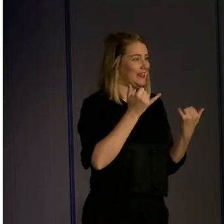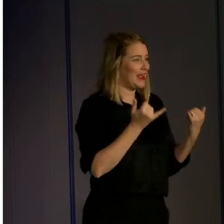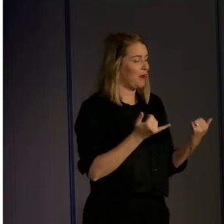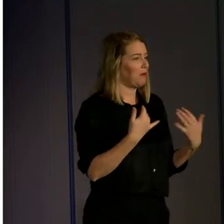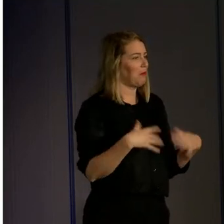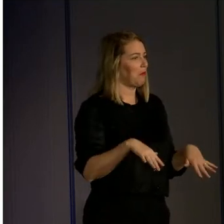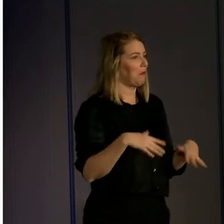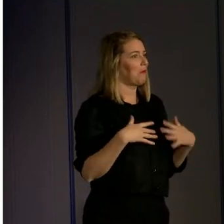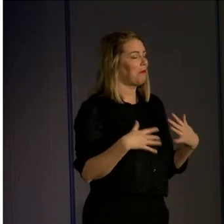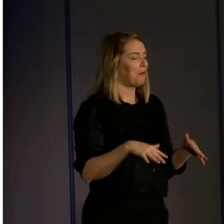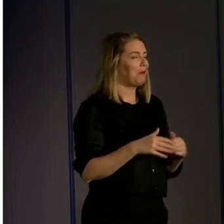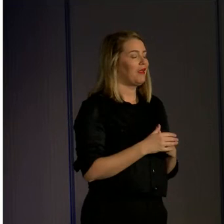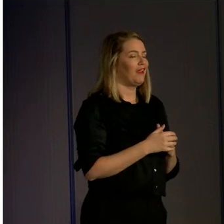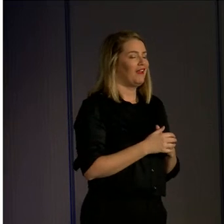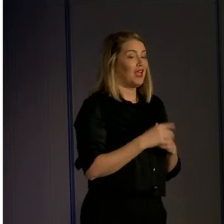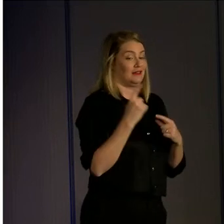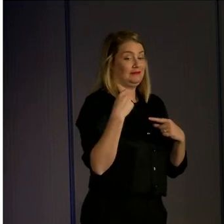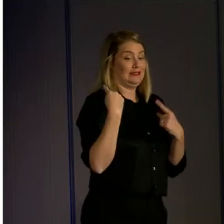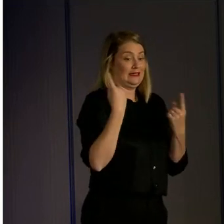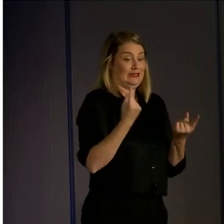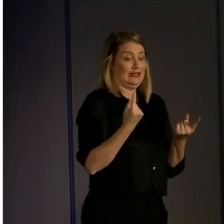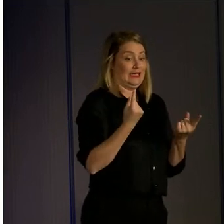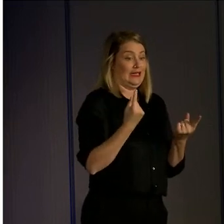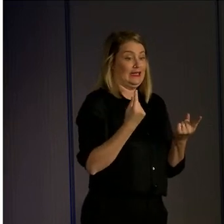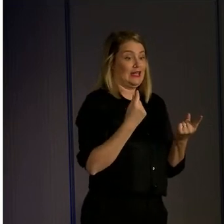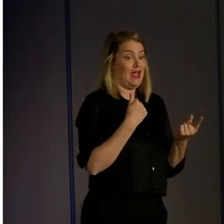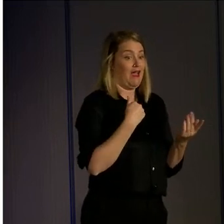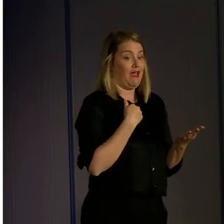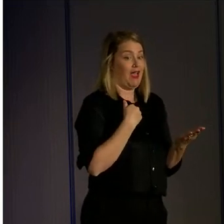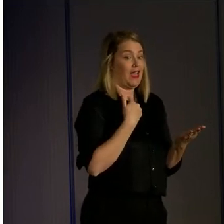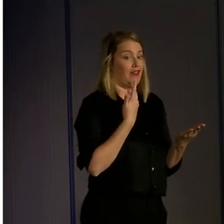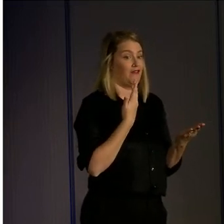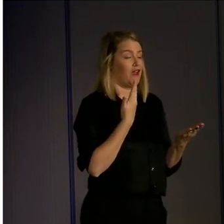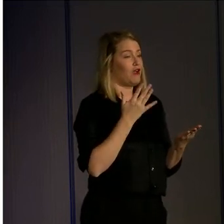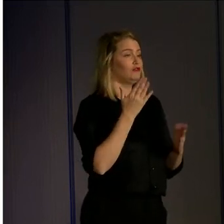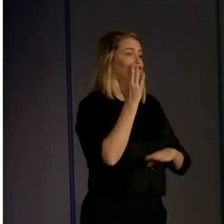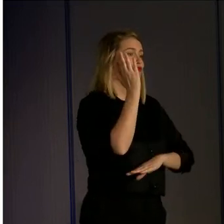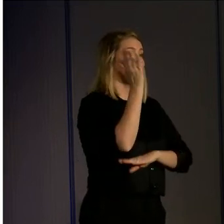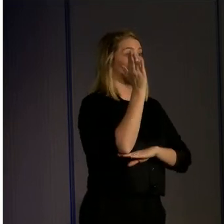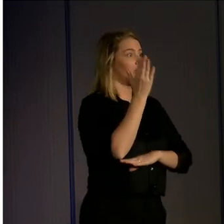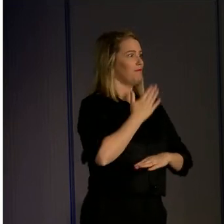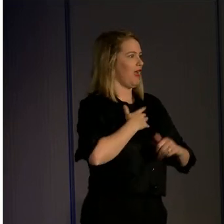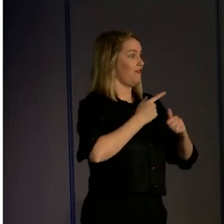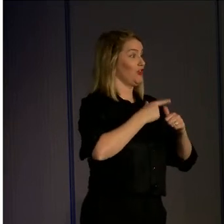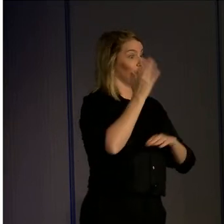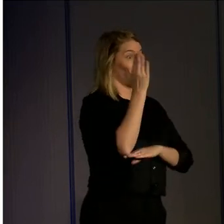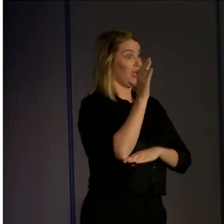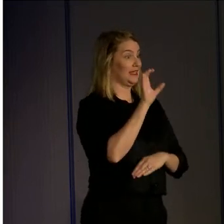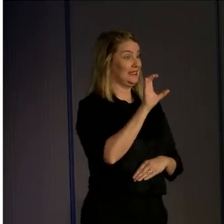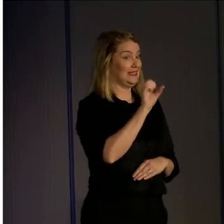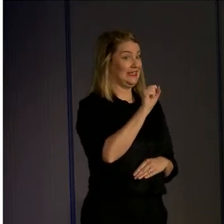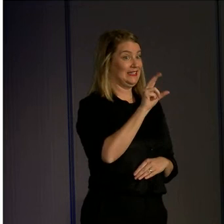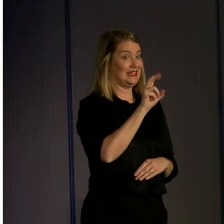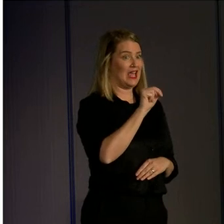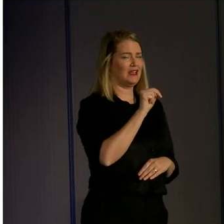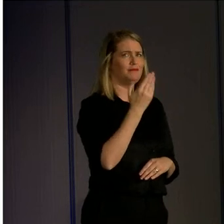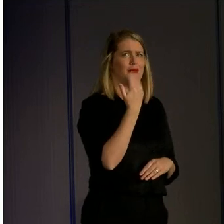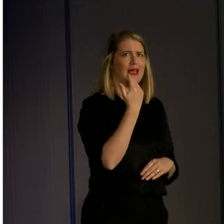2023. Since then, I've spoken. I had my first talk at CSUN back